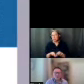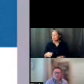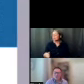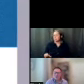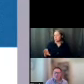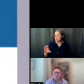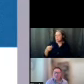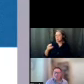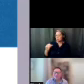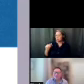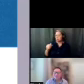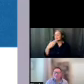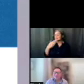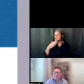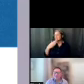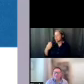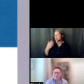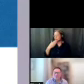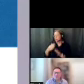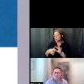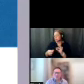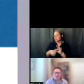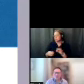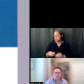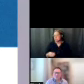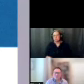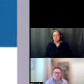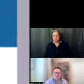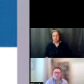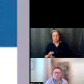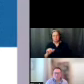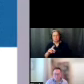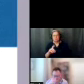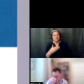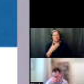Nicely stated. Thank you. Thank you. Helene, Victor, would you like to add in anything?